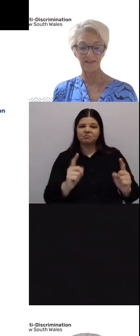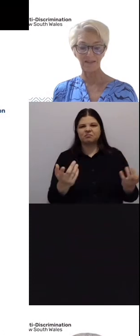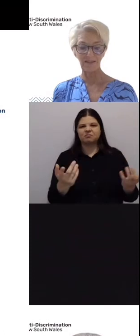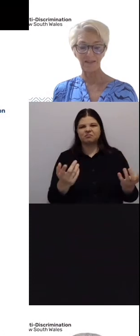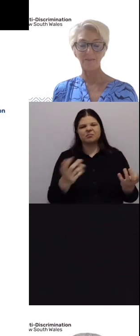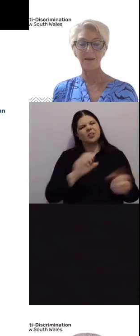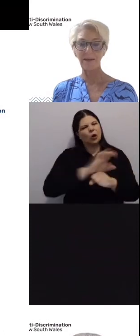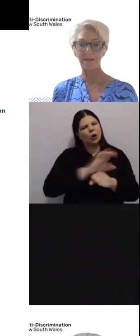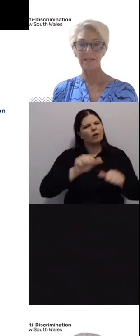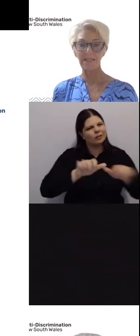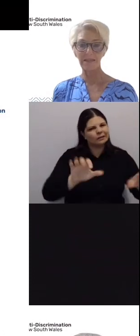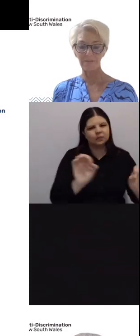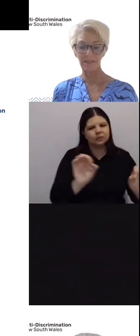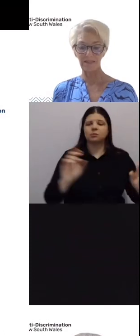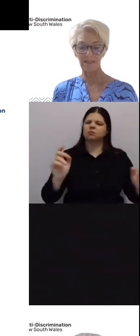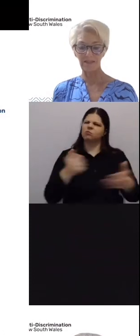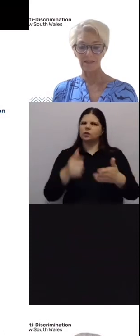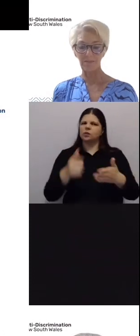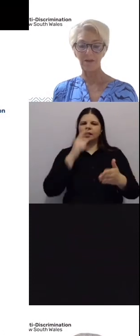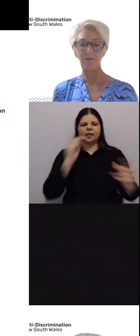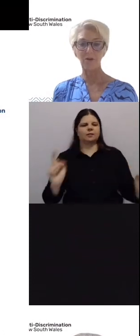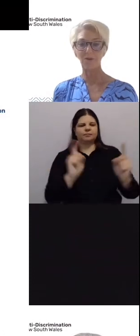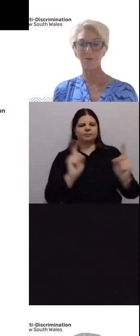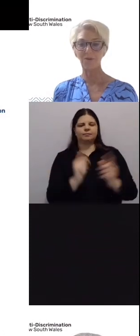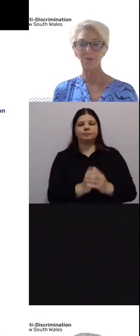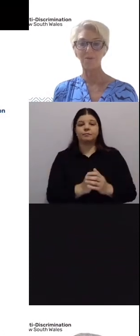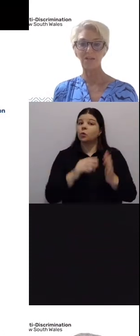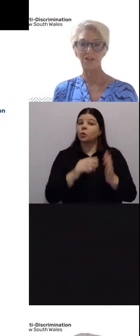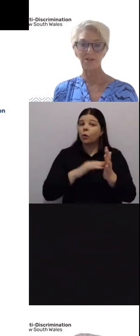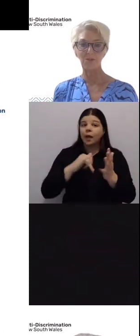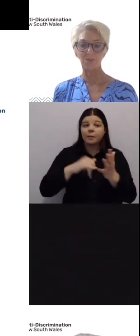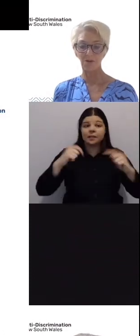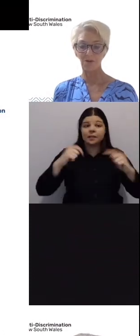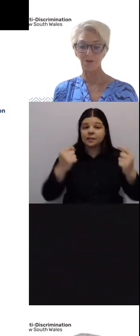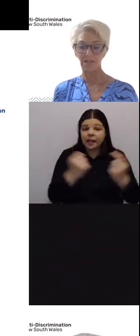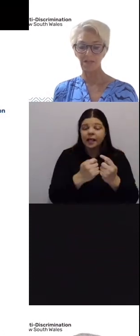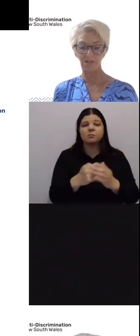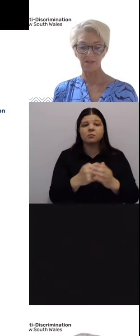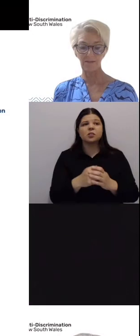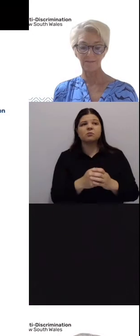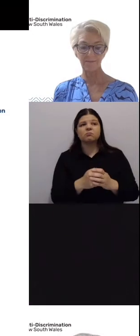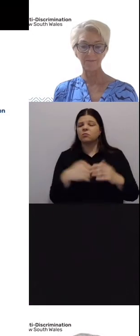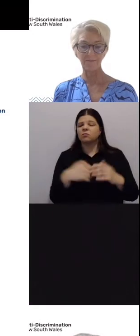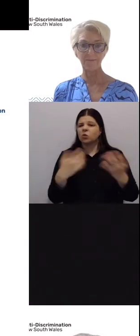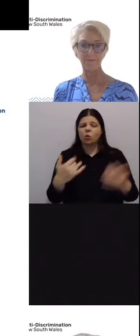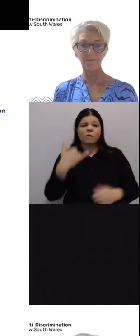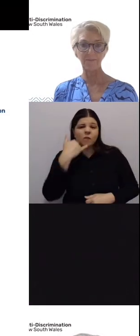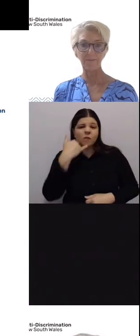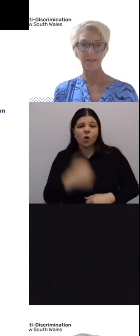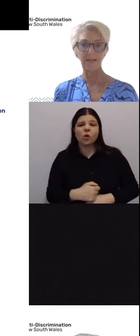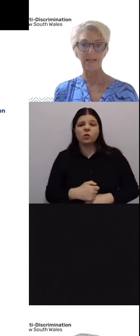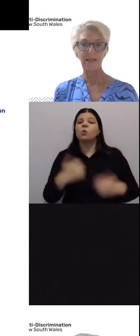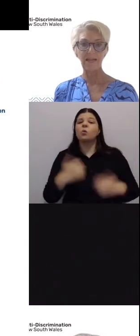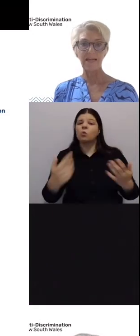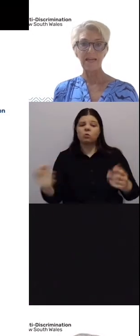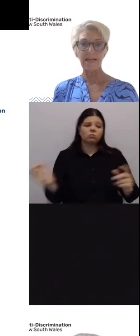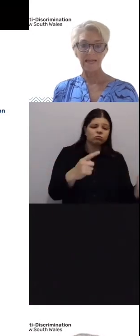times, by MS Teams, by phone, or by shuttle negotiation.